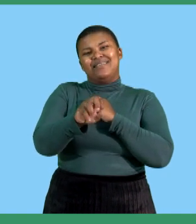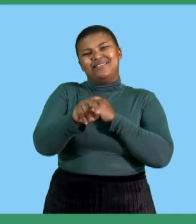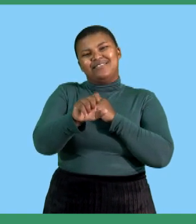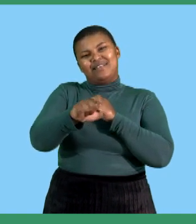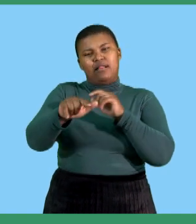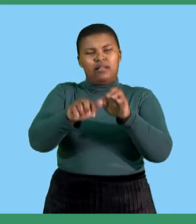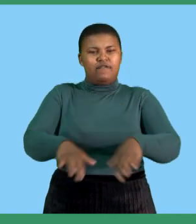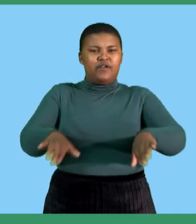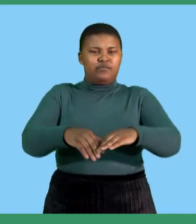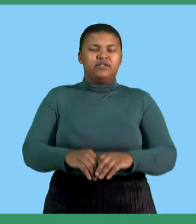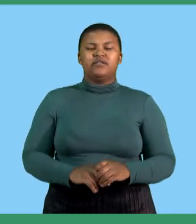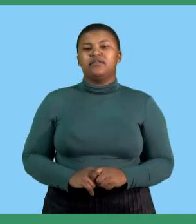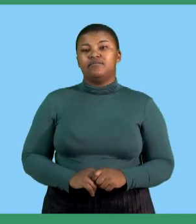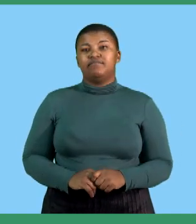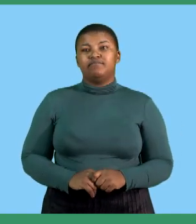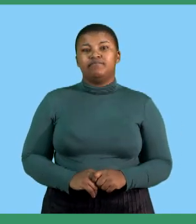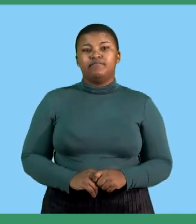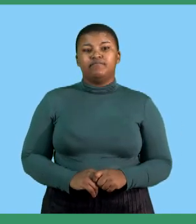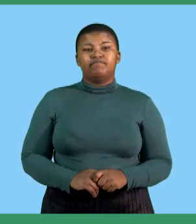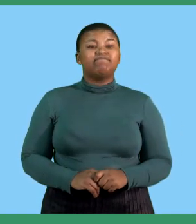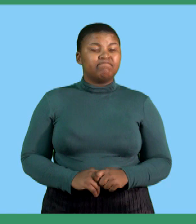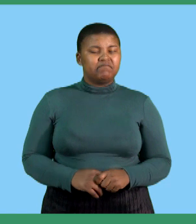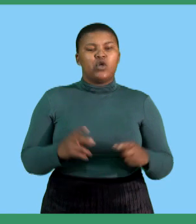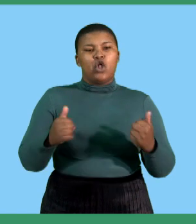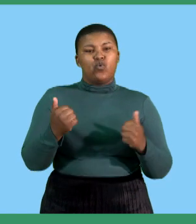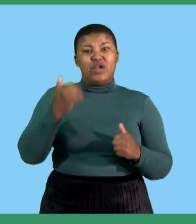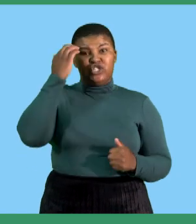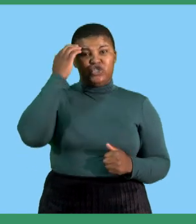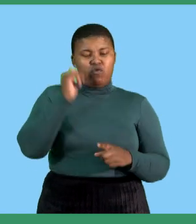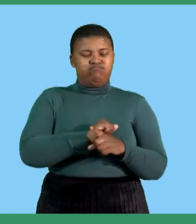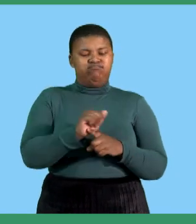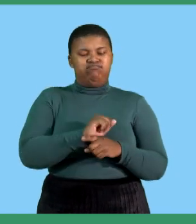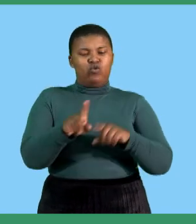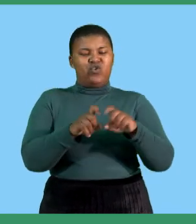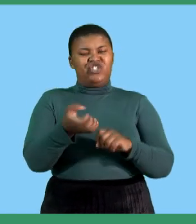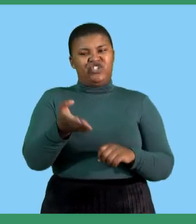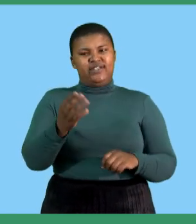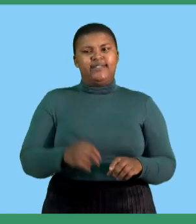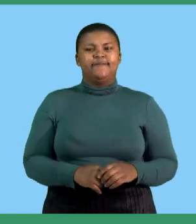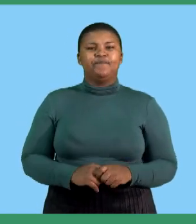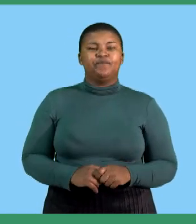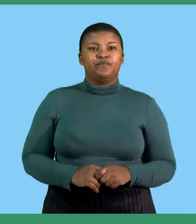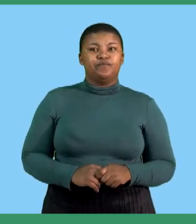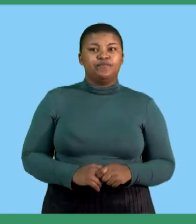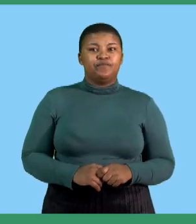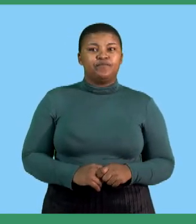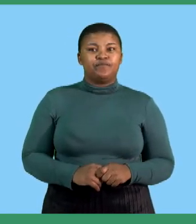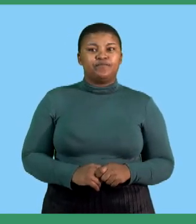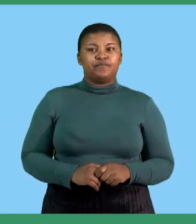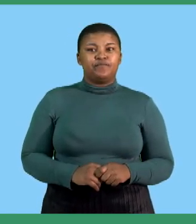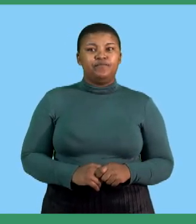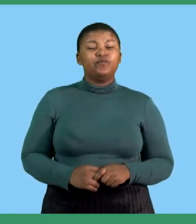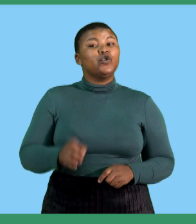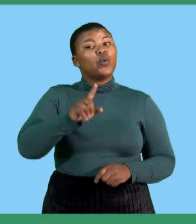environmental environment. All right, so this is a bit of a pre-knowledge practice question. And the